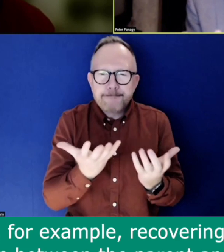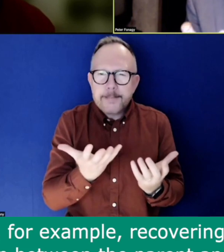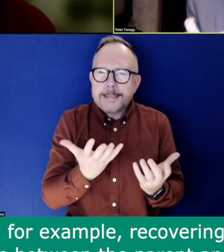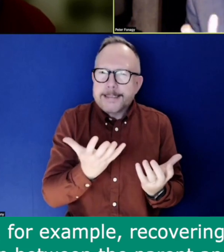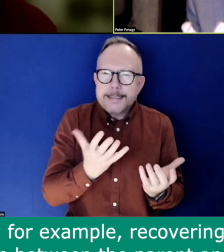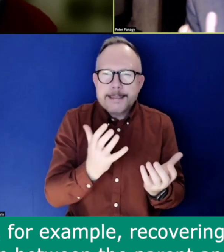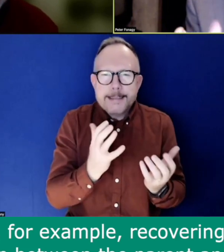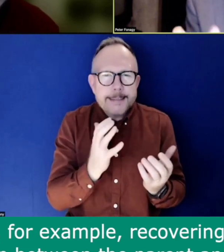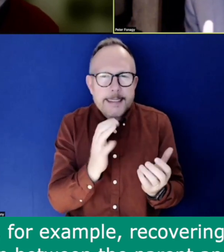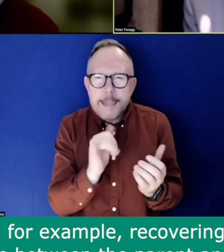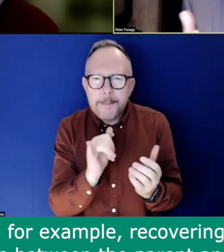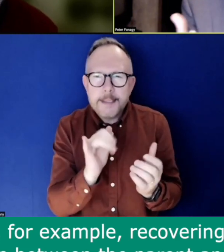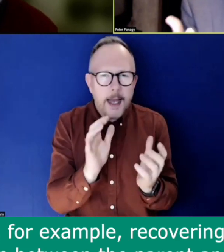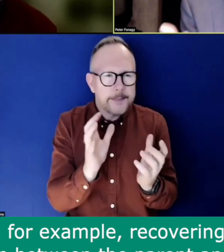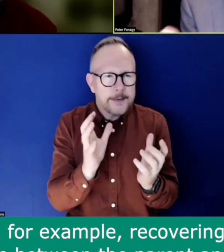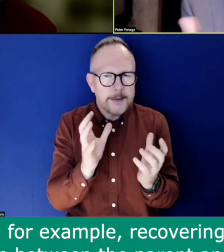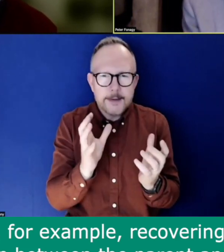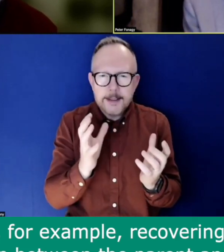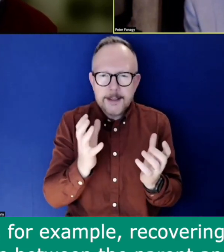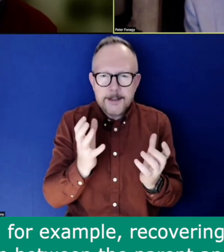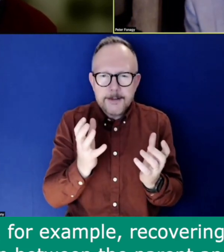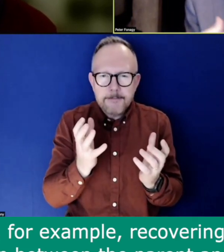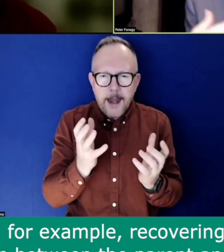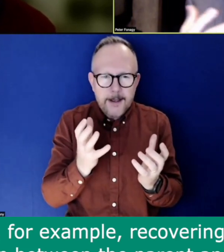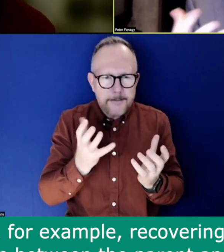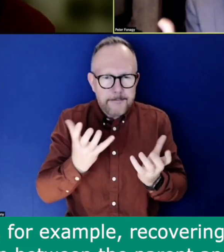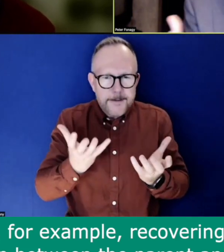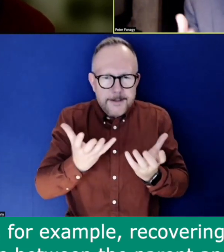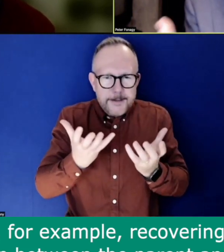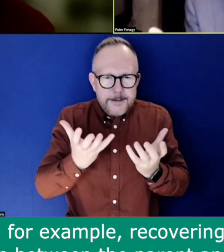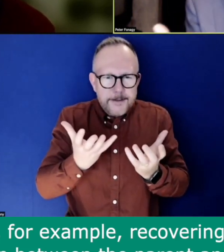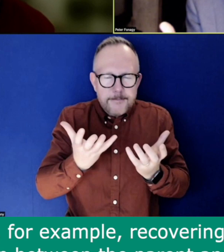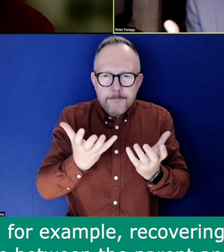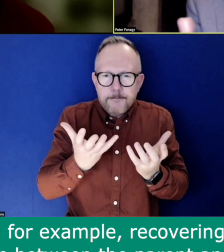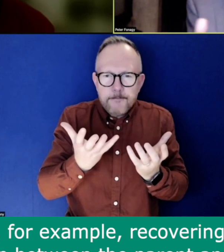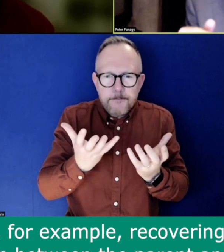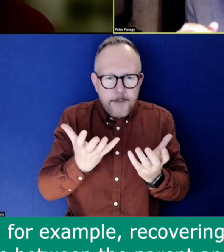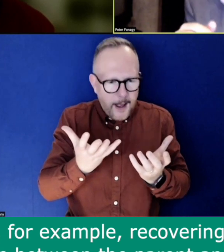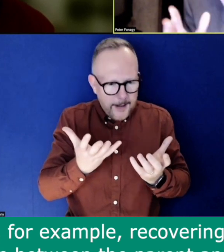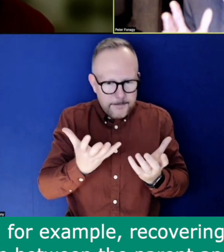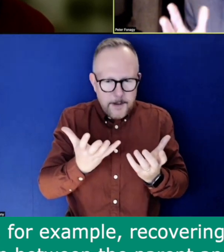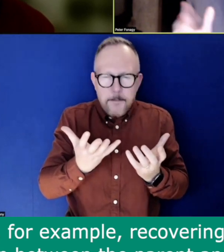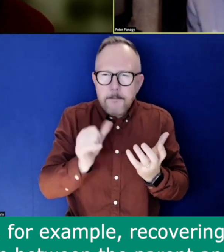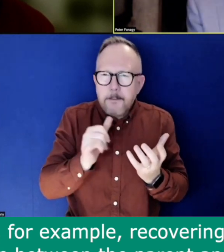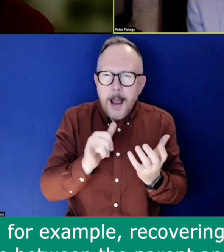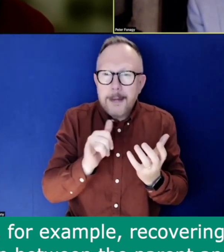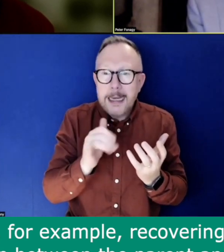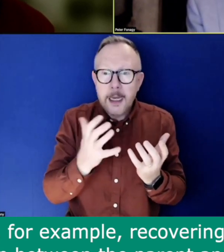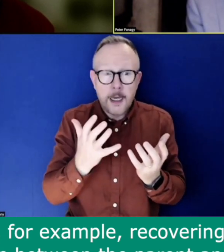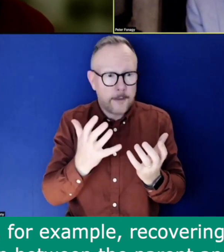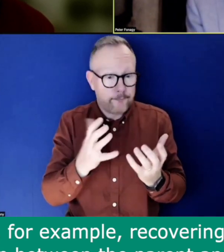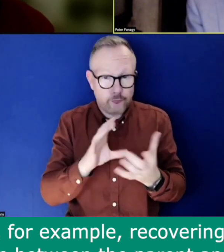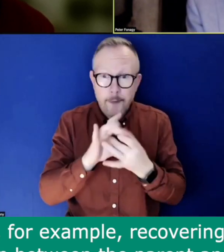mismatches, but gives a way of, for example, recovering from ruptures in